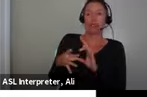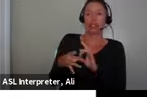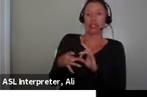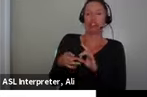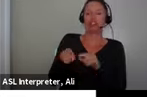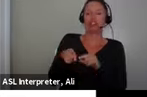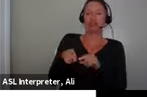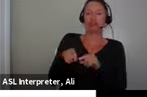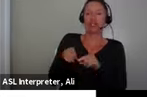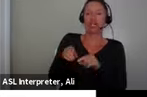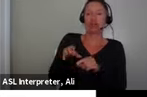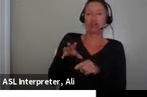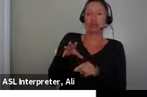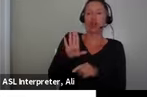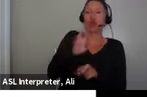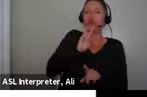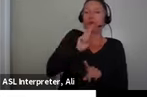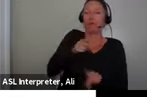prior question,